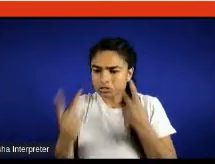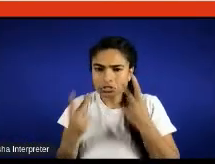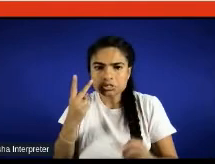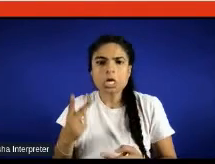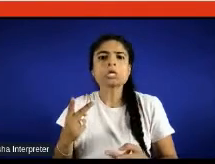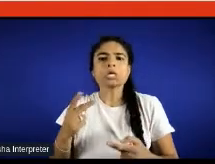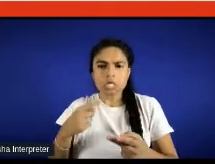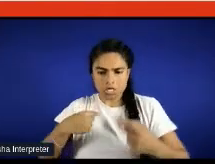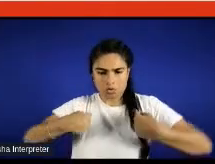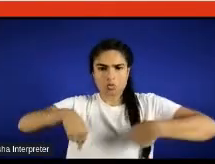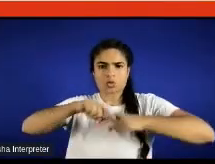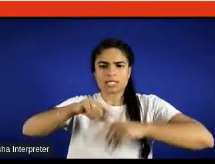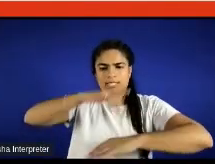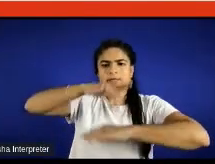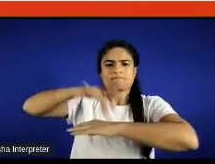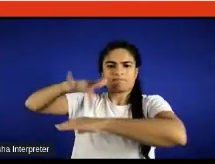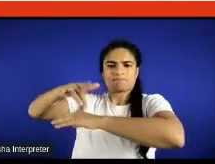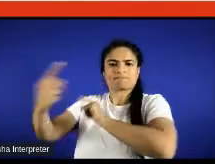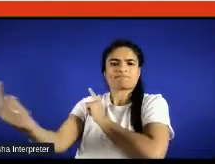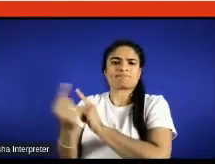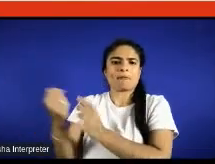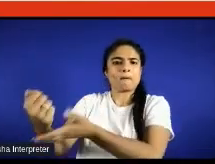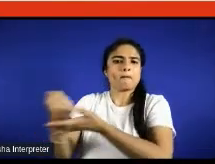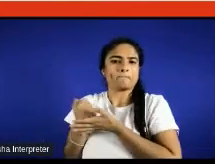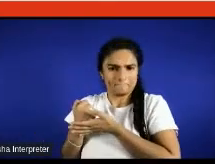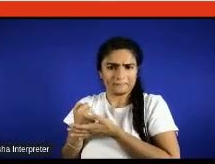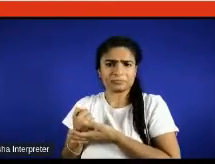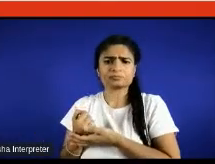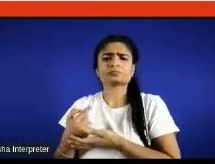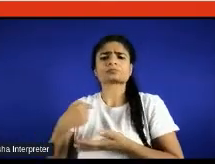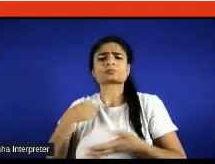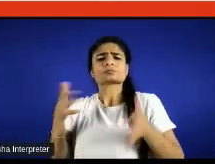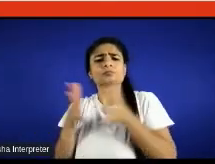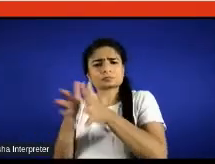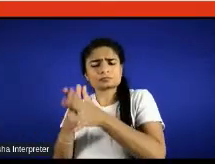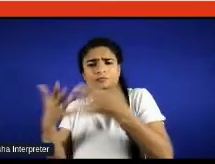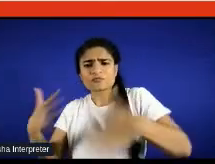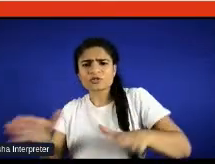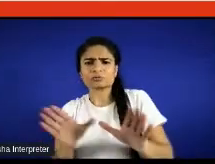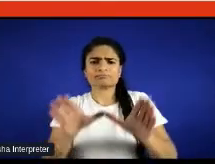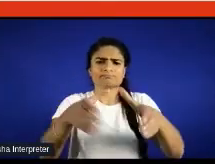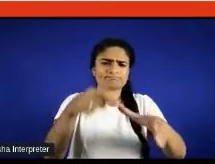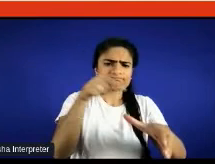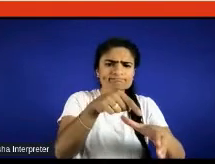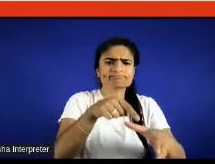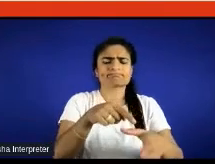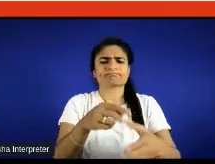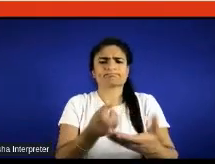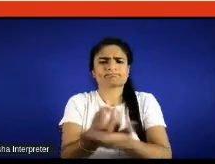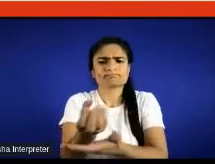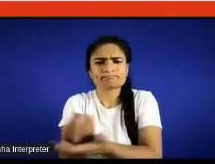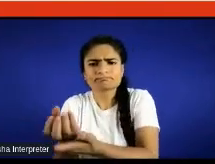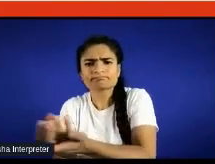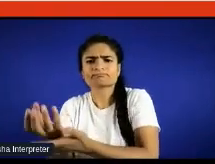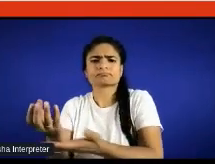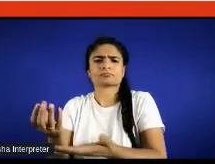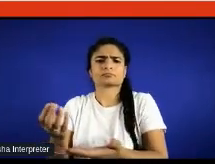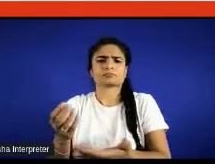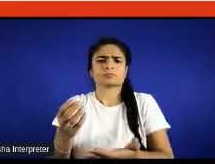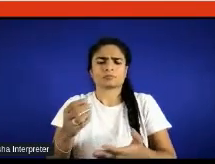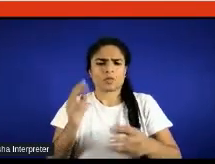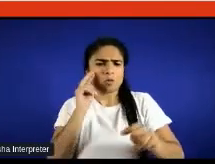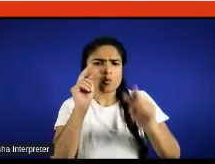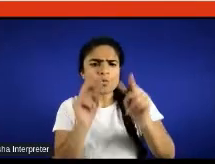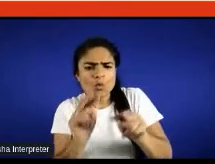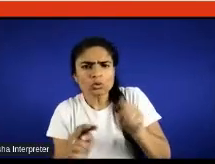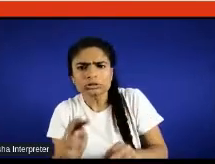to beneficiaries what is monitoring, what are the steps of monitoring, how they should do the monitoring on our behalf, and in case